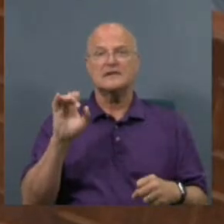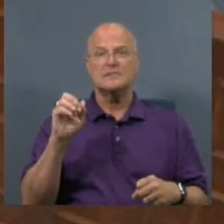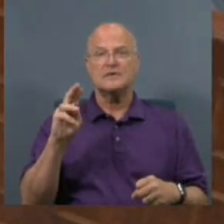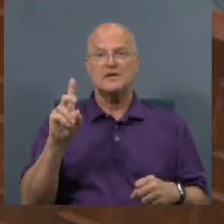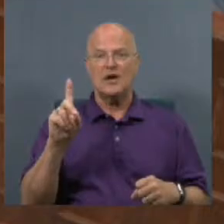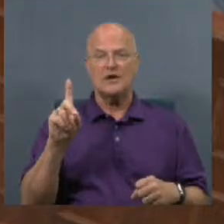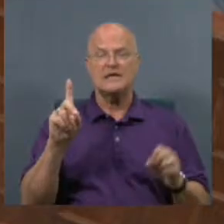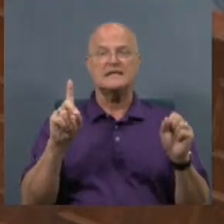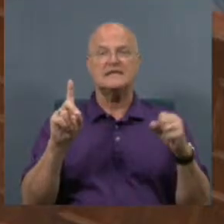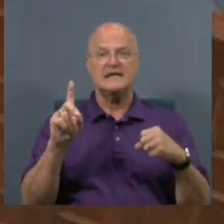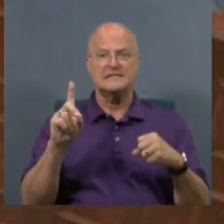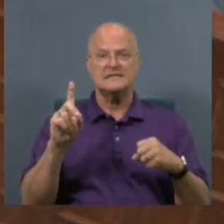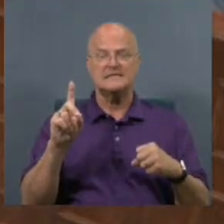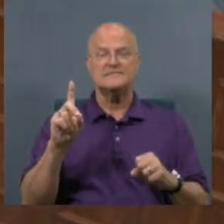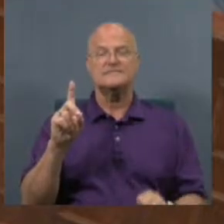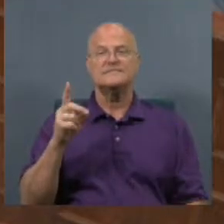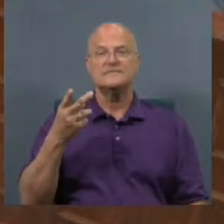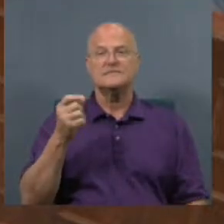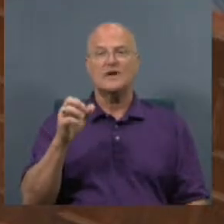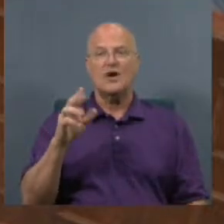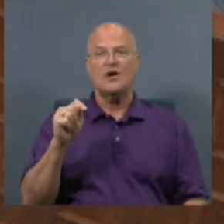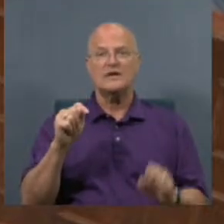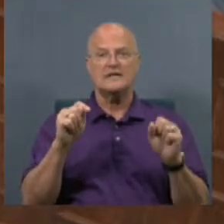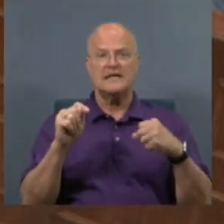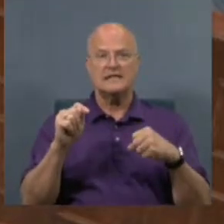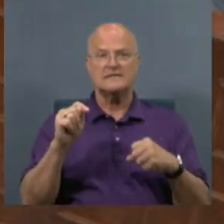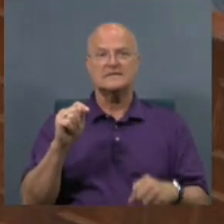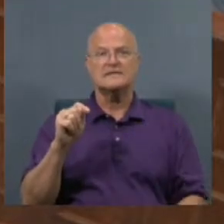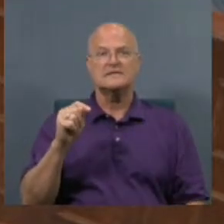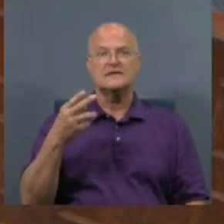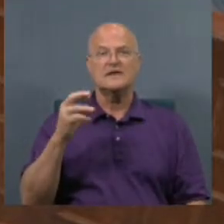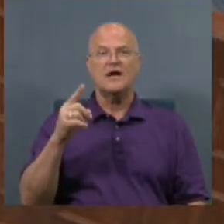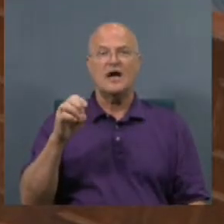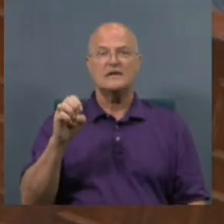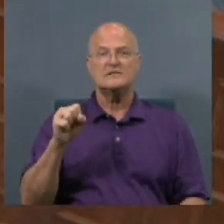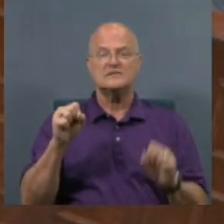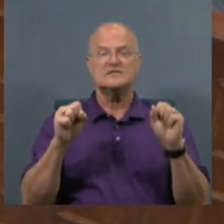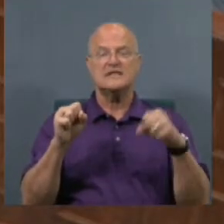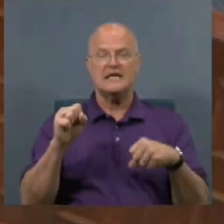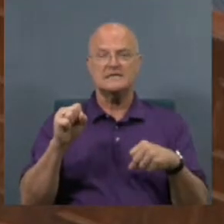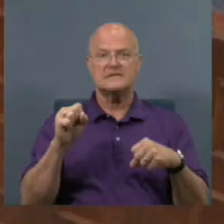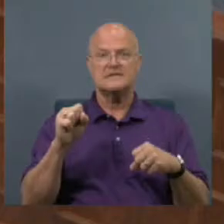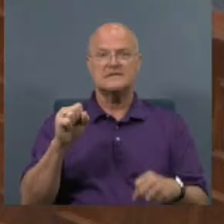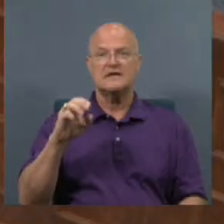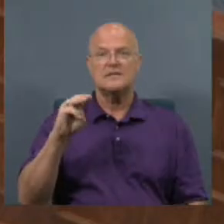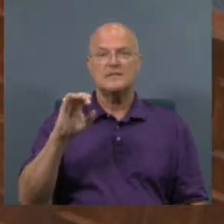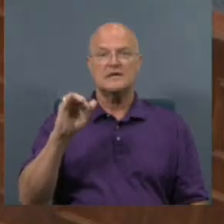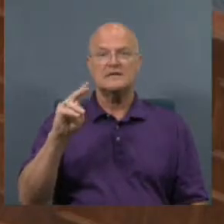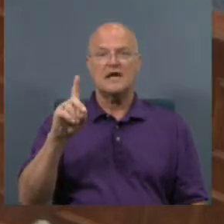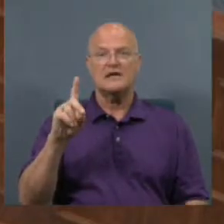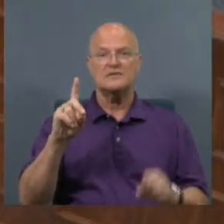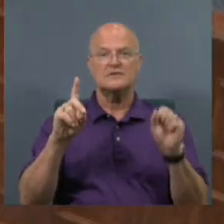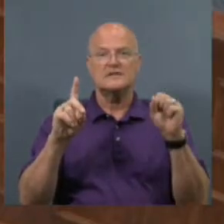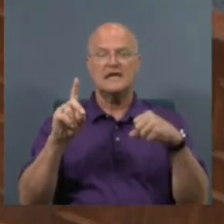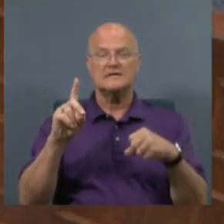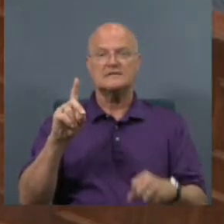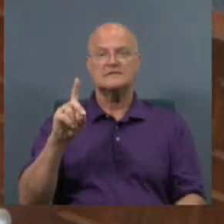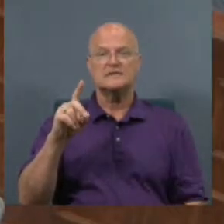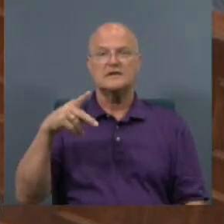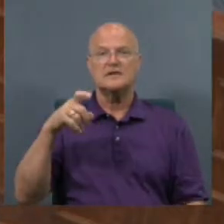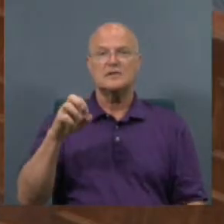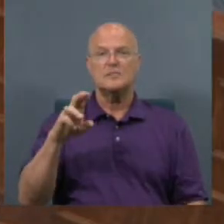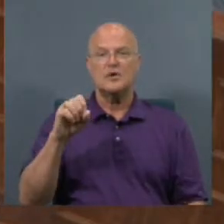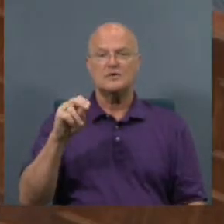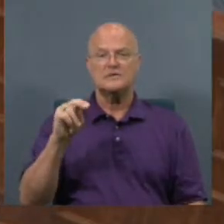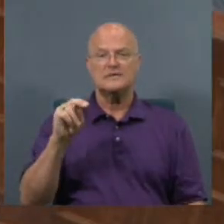Bernard? Yes. Hart? Yes. Hodges? Yes. McDonald? Yes.